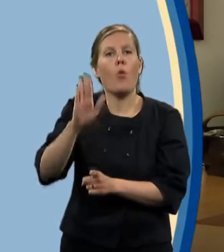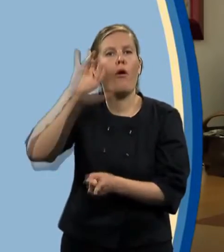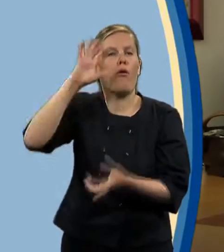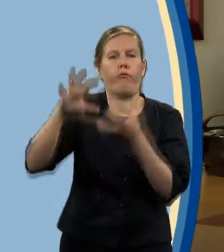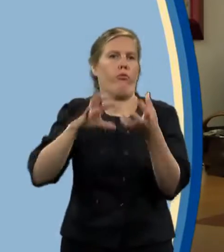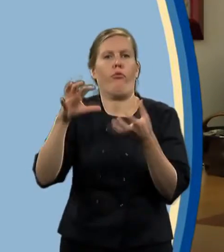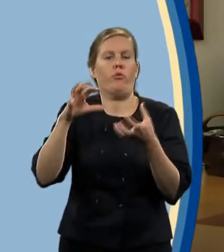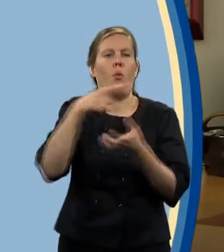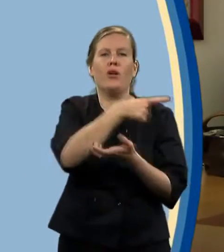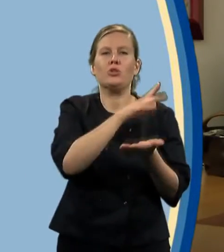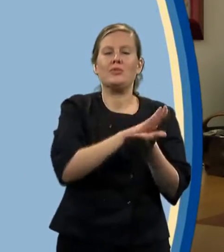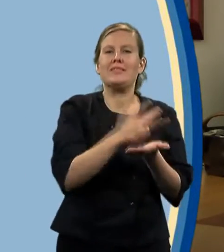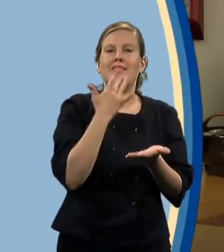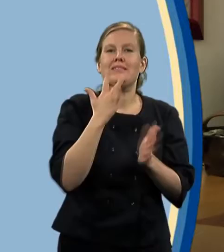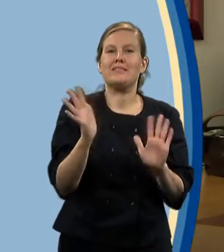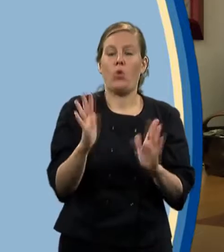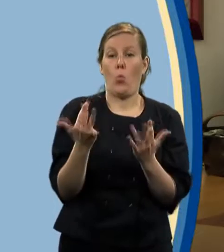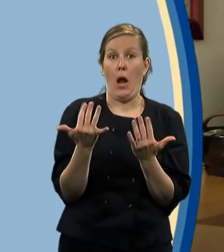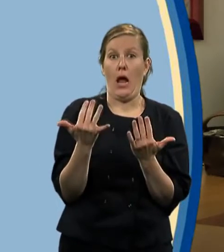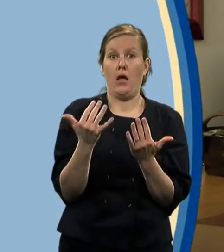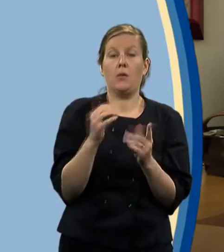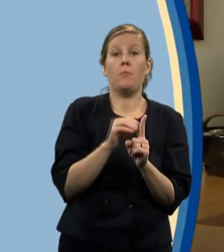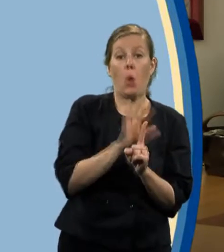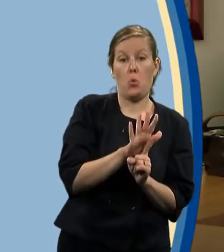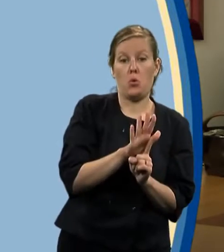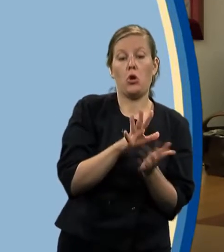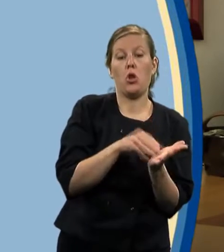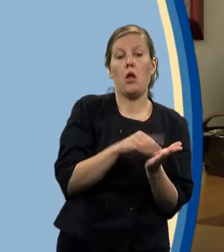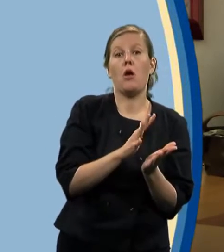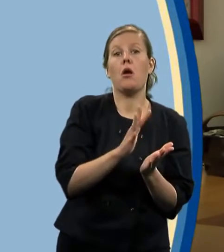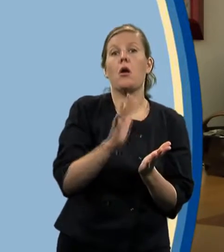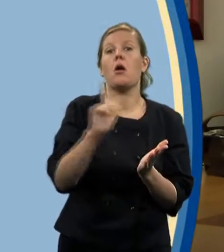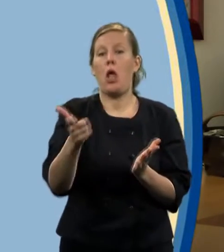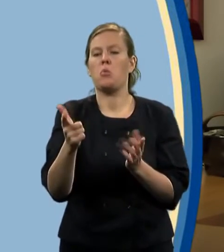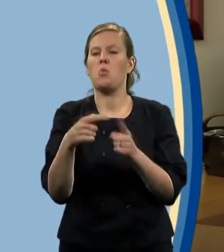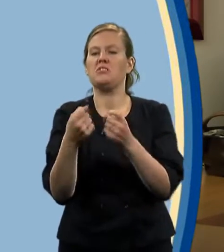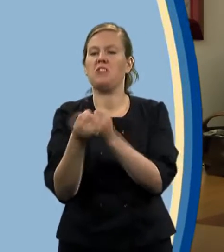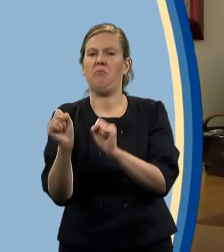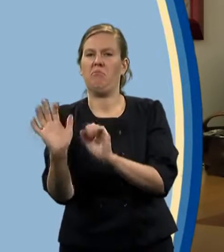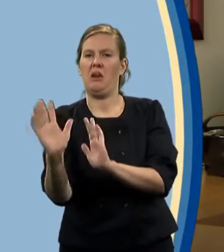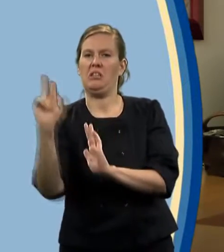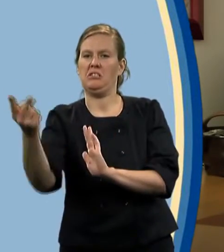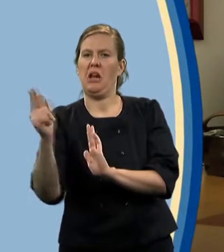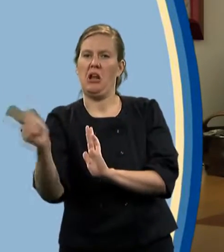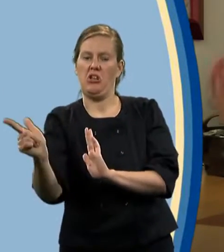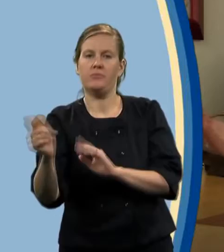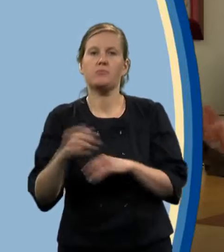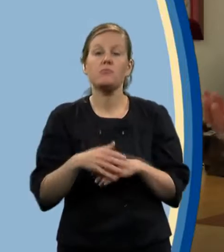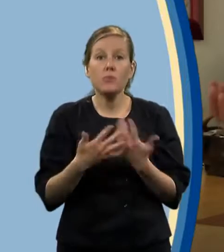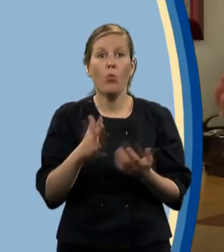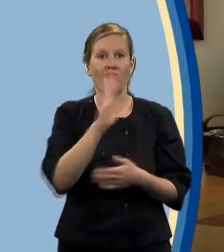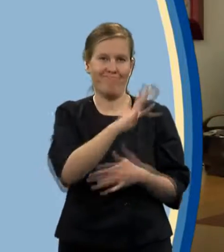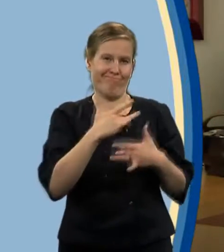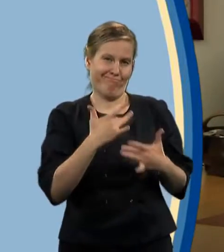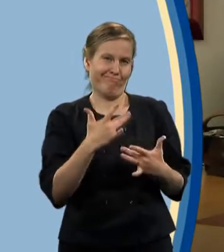schools is actually built on this assumption. That early exposure will confuse a child. So expose a child